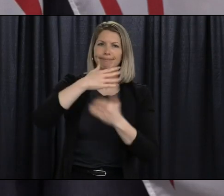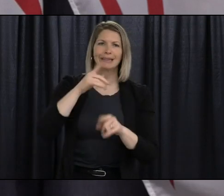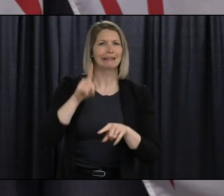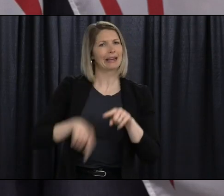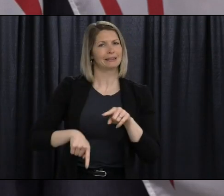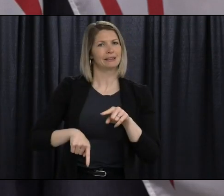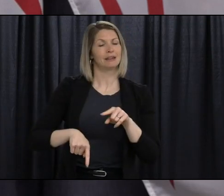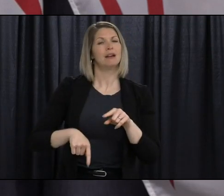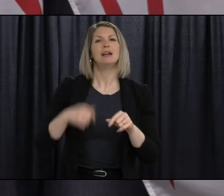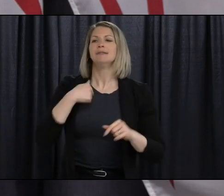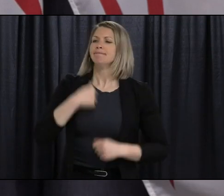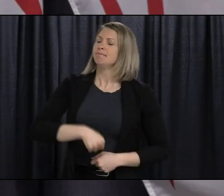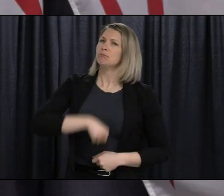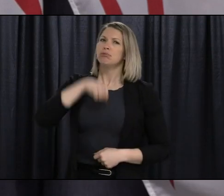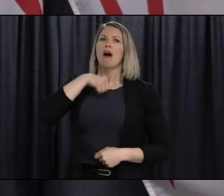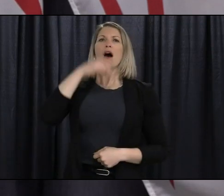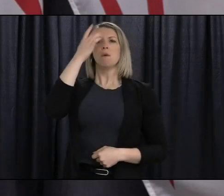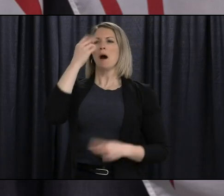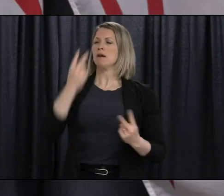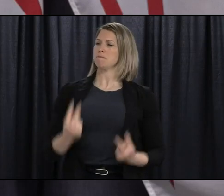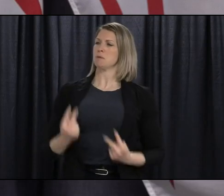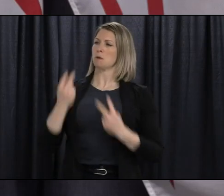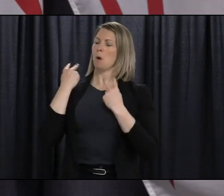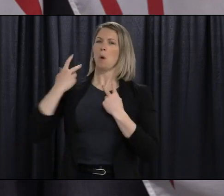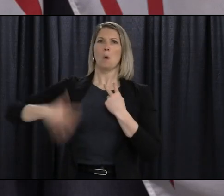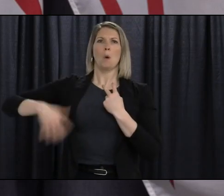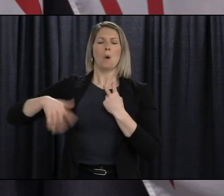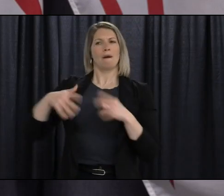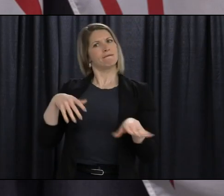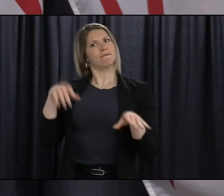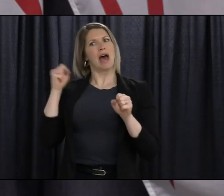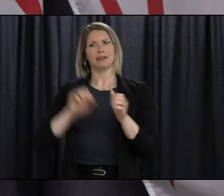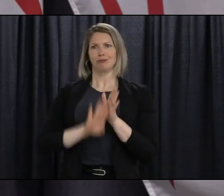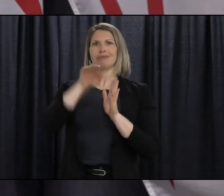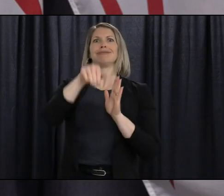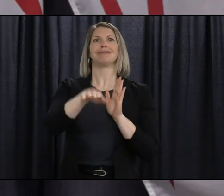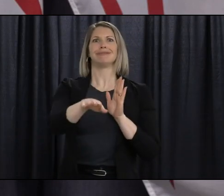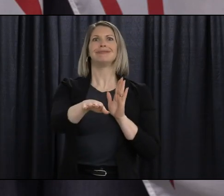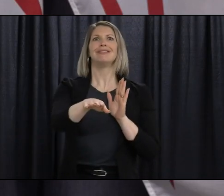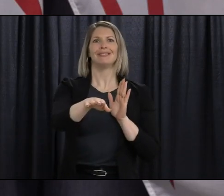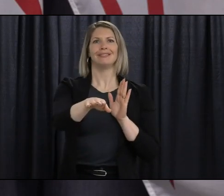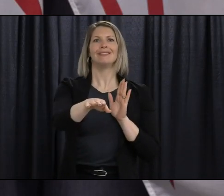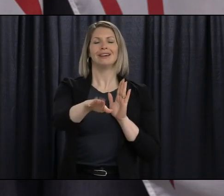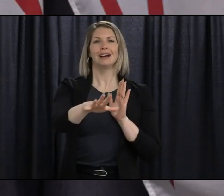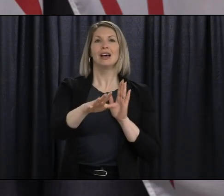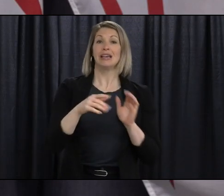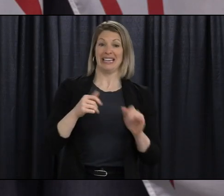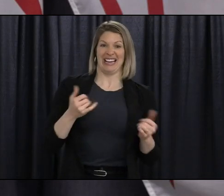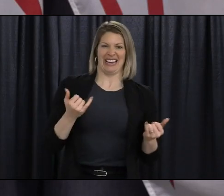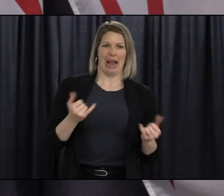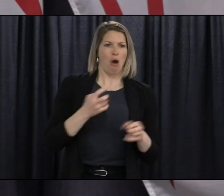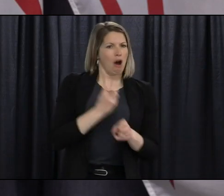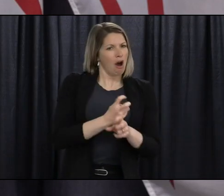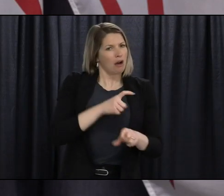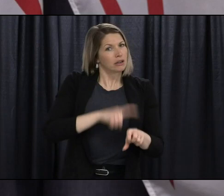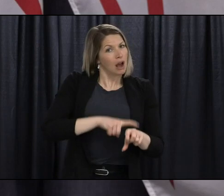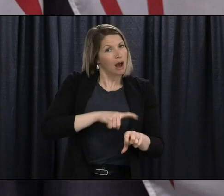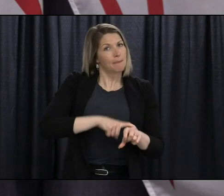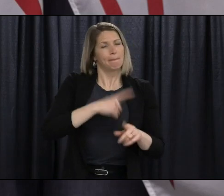filled with tremendous pride and appreciation in knowing that during the most challenging times, we rally to protect each